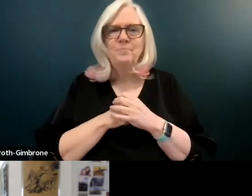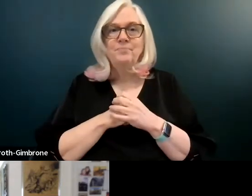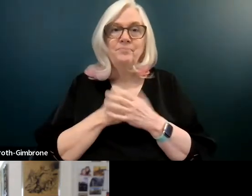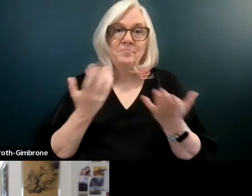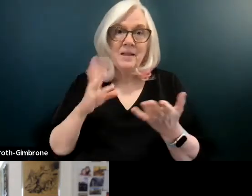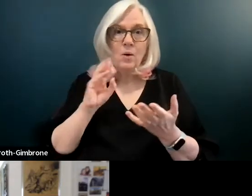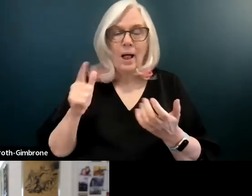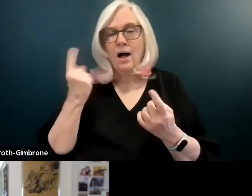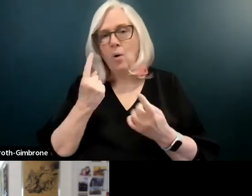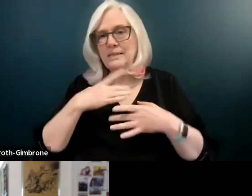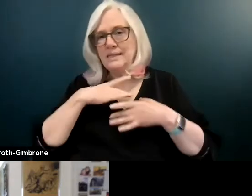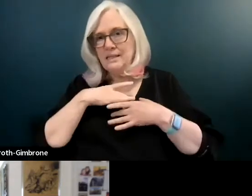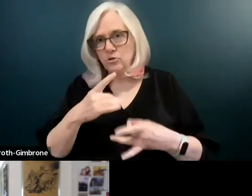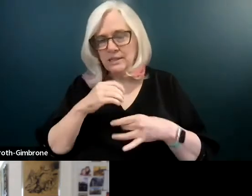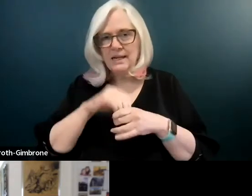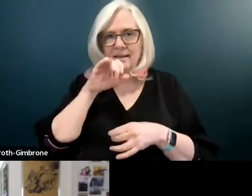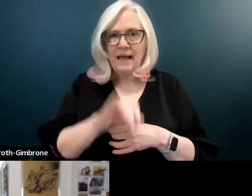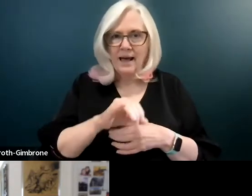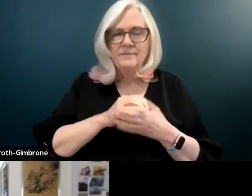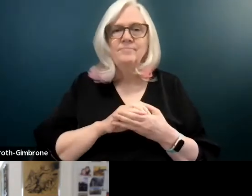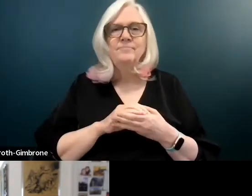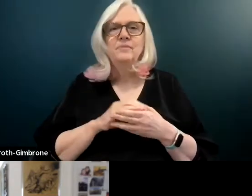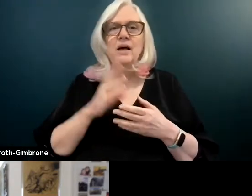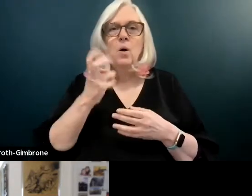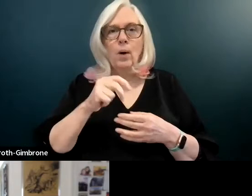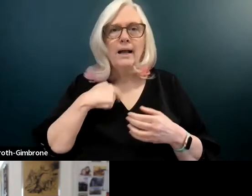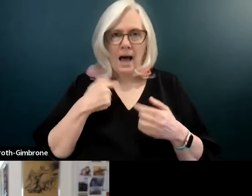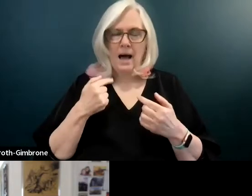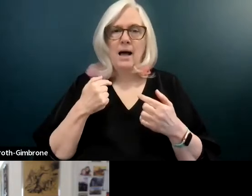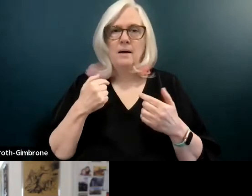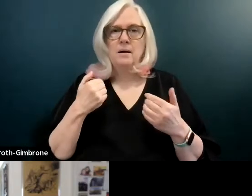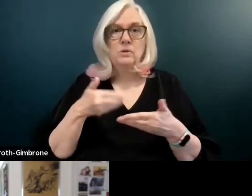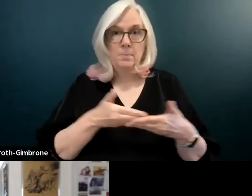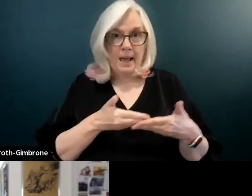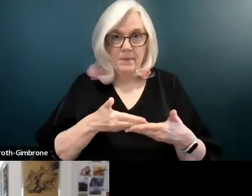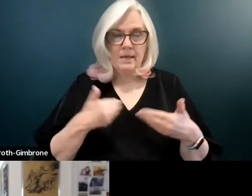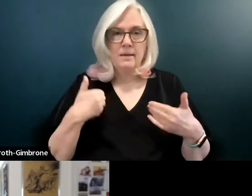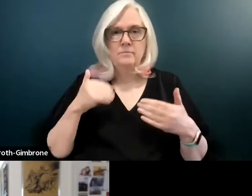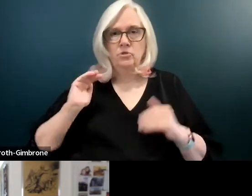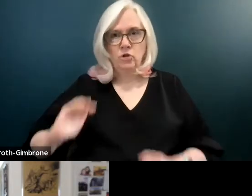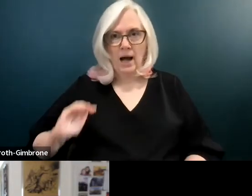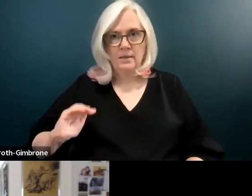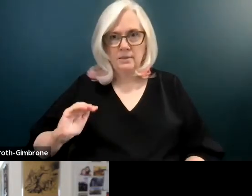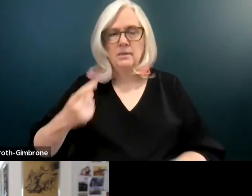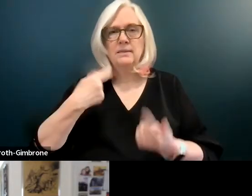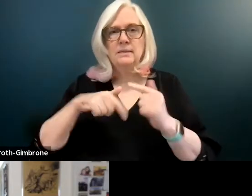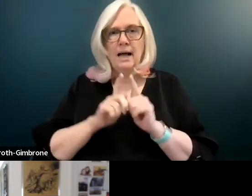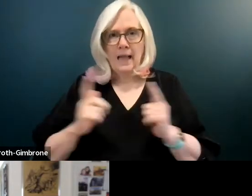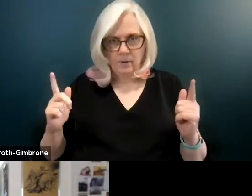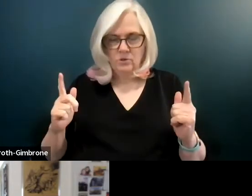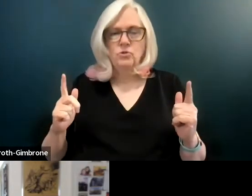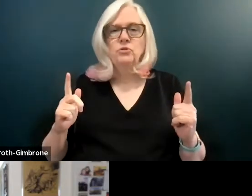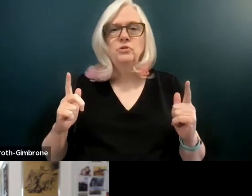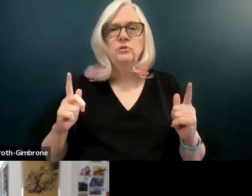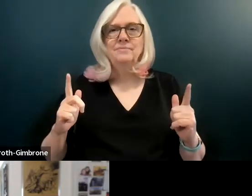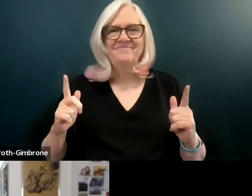I've always been interested. When I was a baby, when I was a child, sign language,